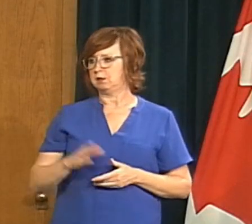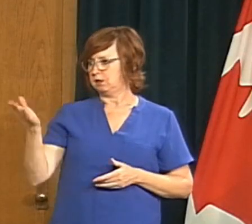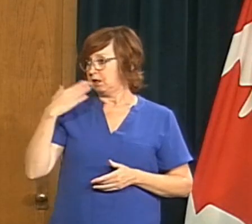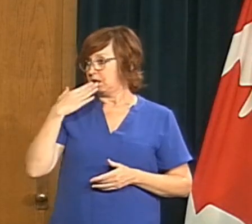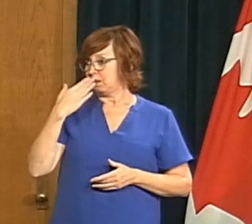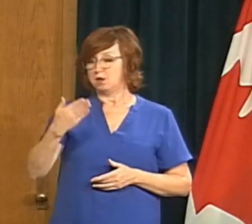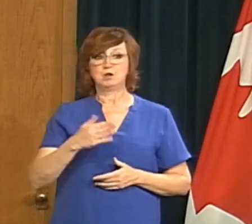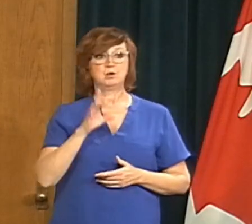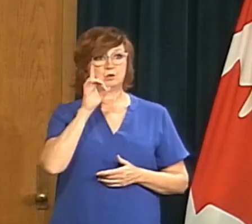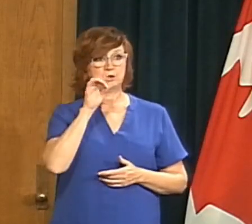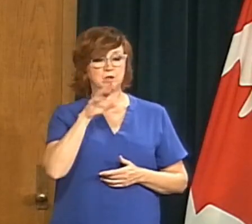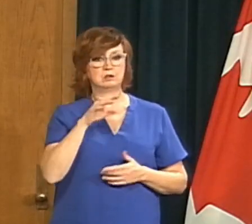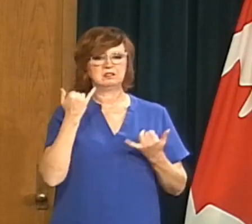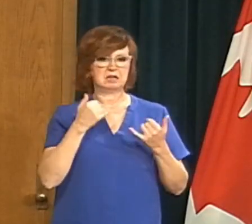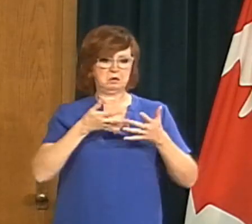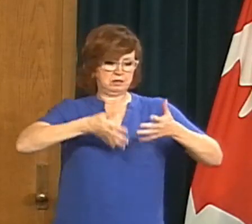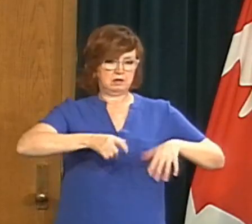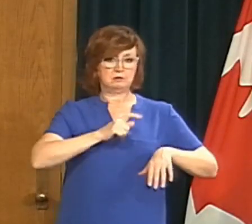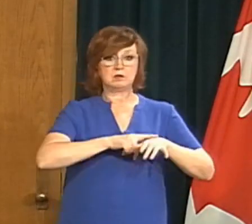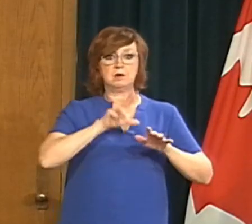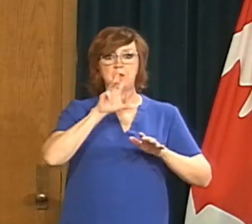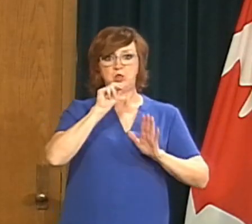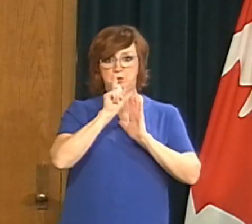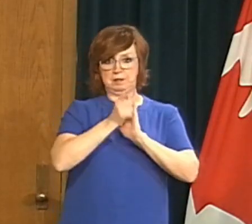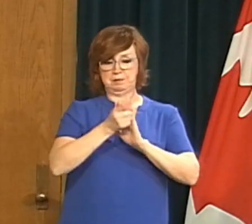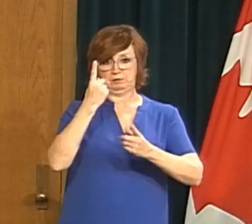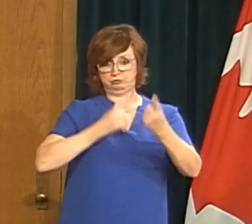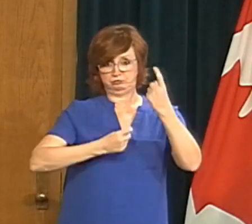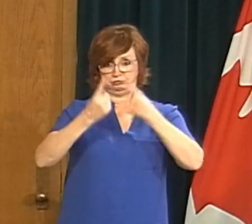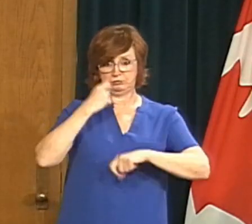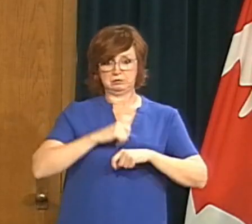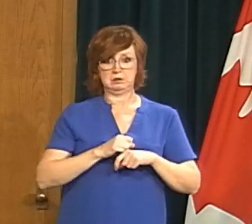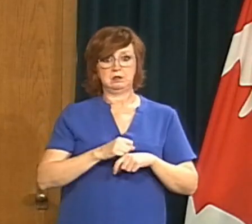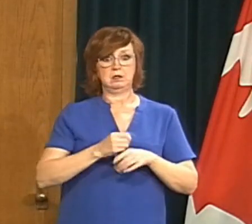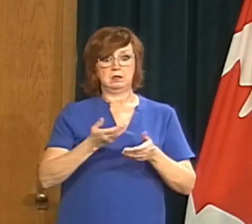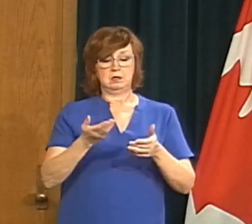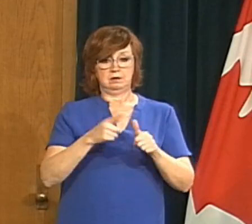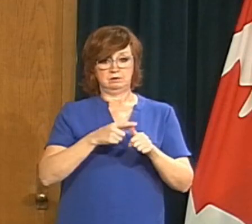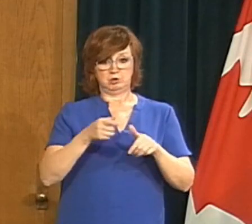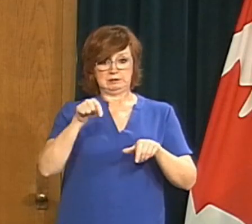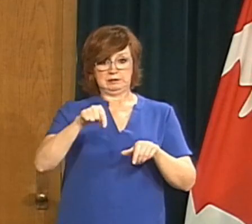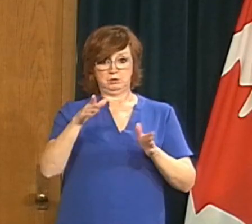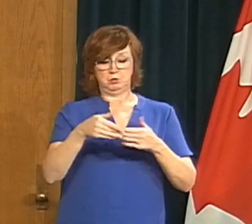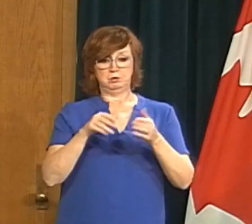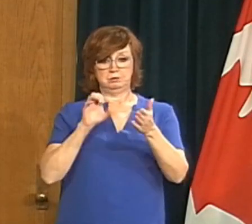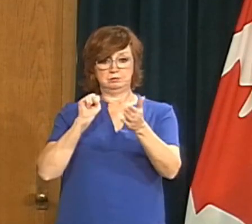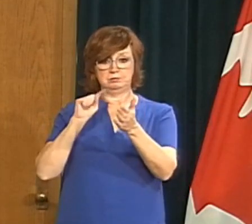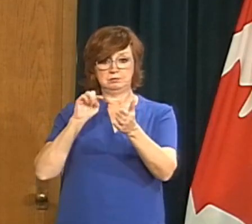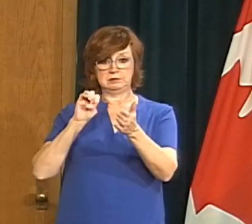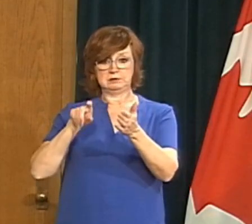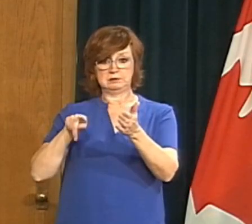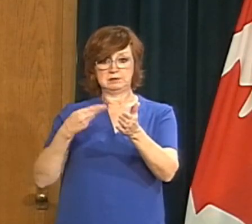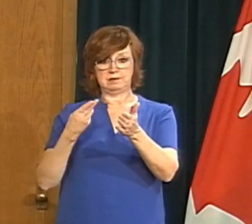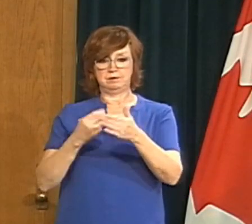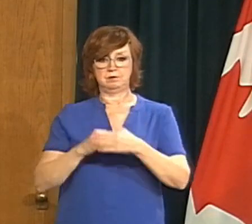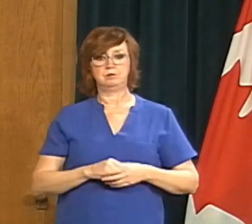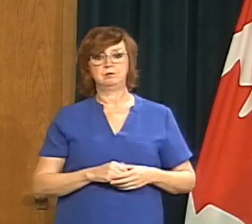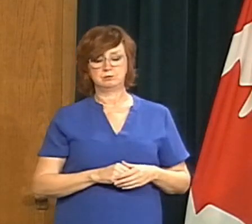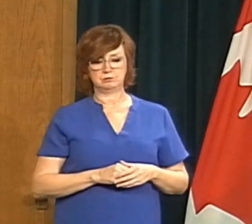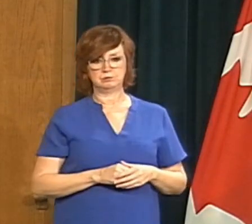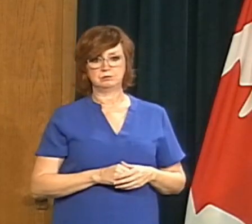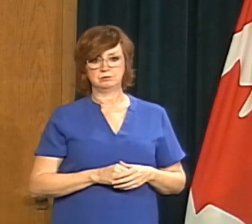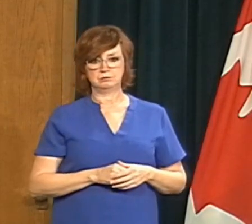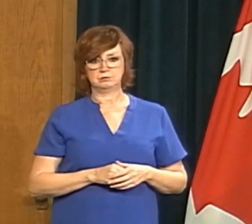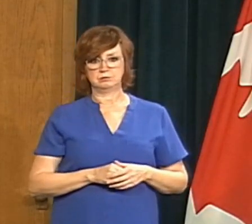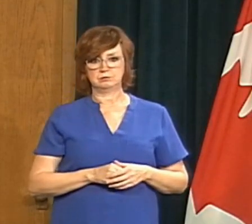Thank you, Doctor. We now have about half an hour for questions. We'll take our first question from the floor. Staff? I want to ask about the